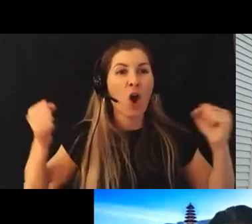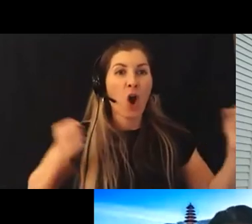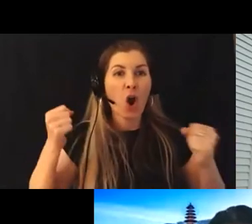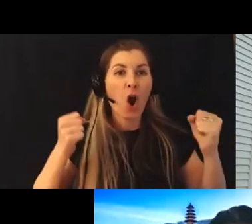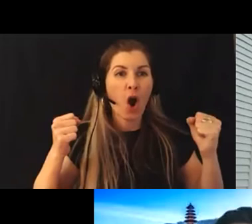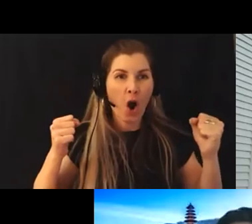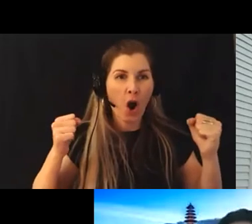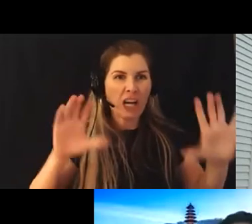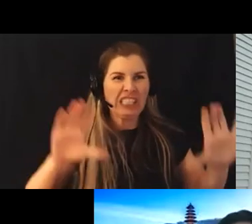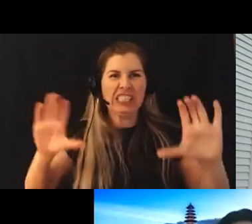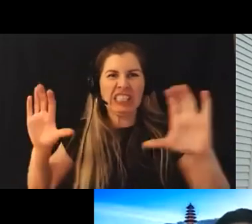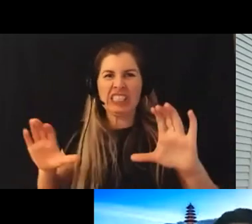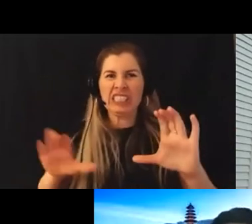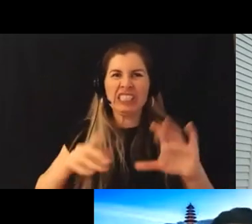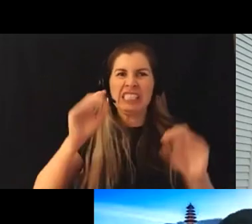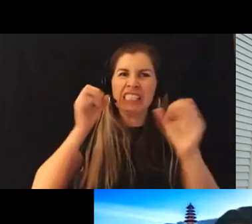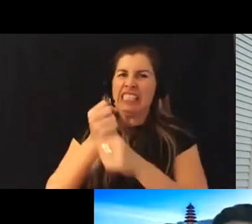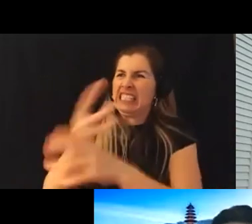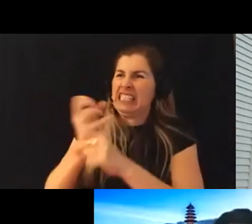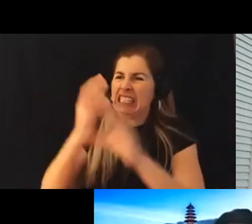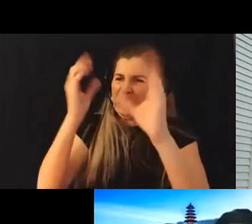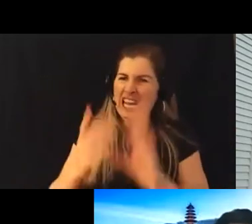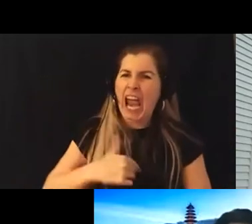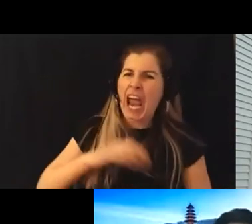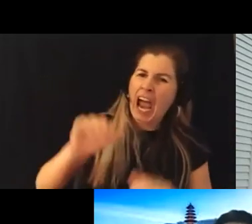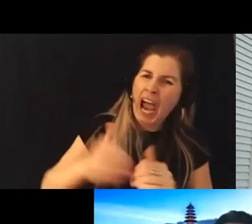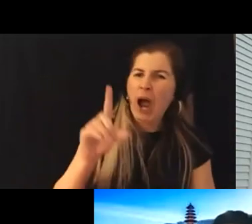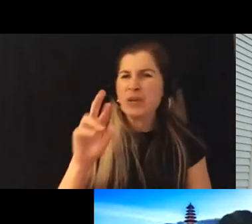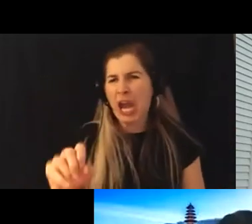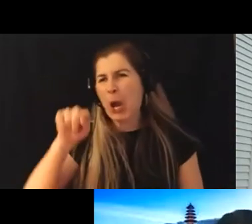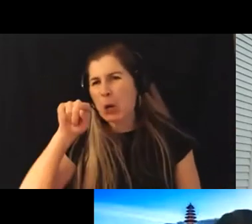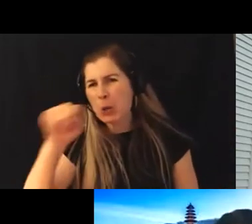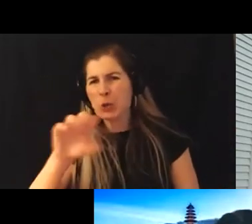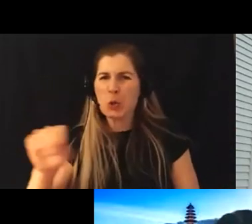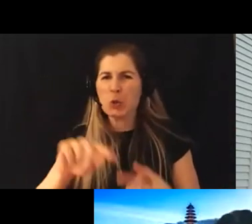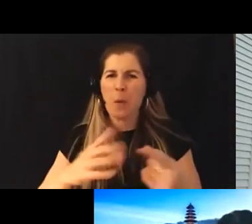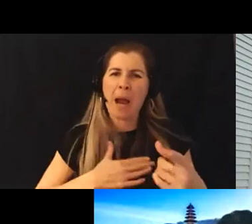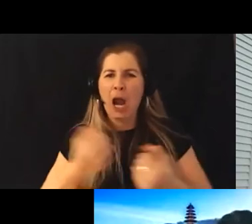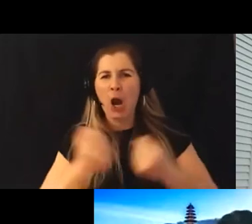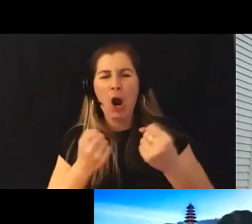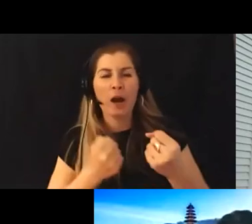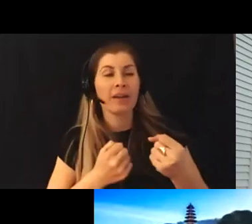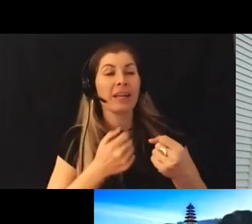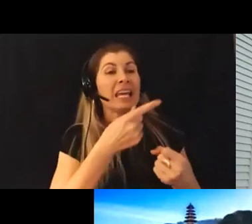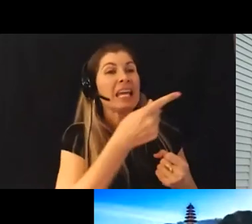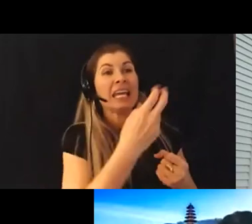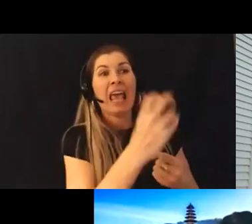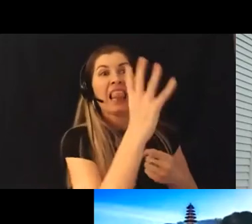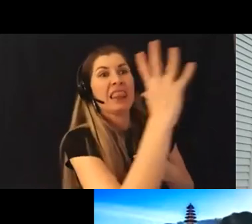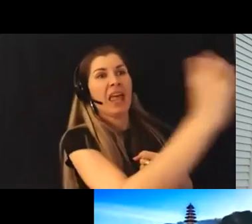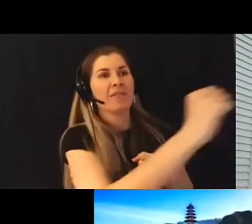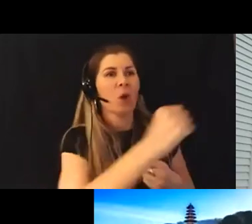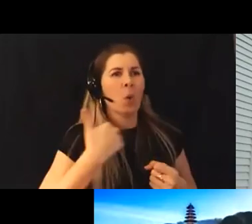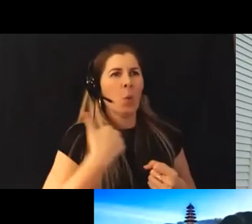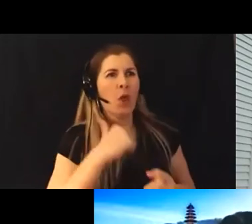top of her lungs, "How dare you, Connie, how dare you do this to my car?" And then he ran out, and all of us third graders were sitting there saying, "What